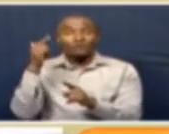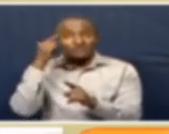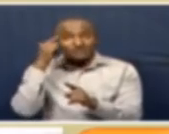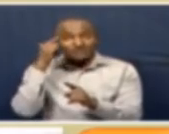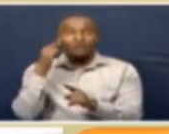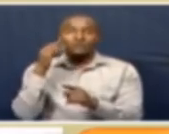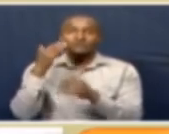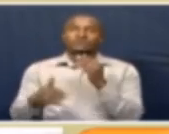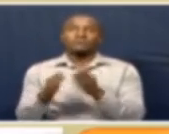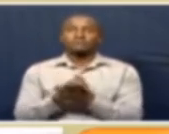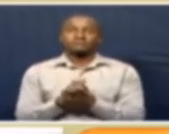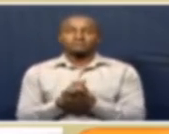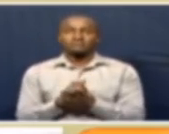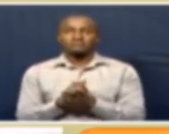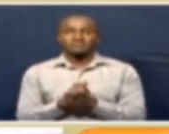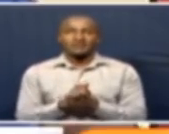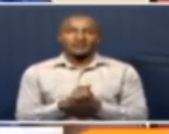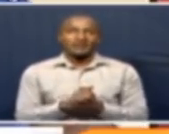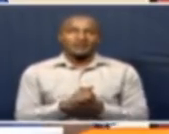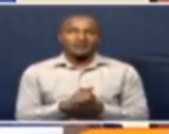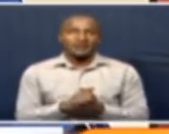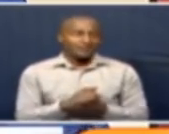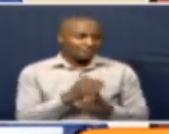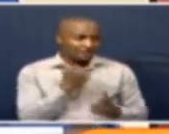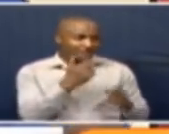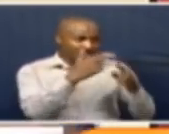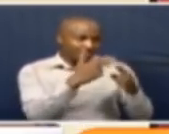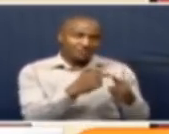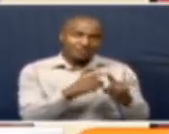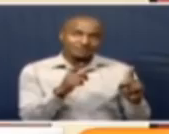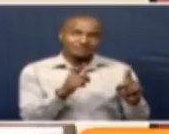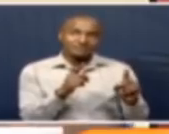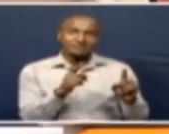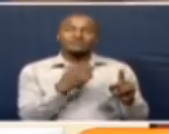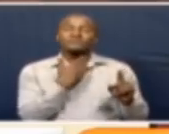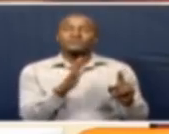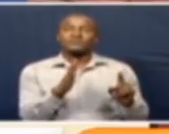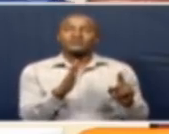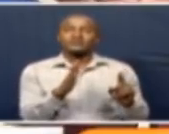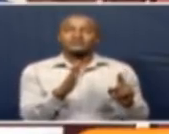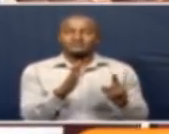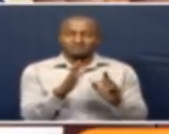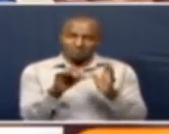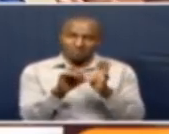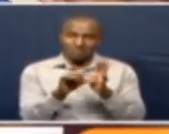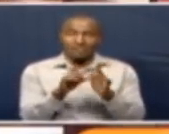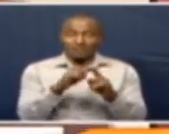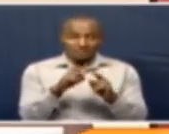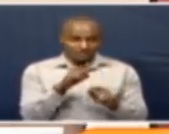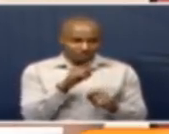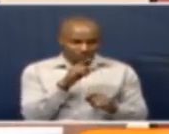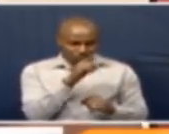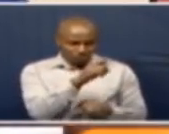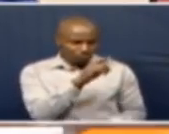will stop. I wish we could name them here, but we don't want a legal suit coming our way. Yeah. For you, Benjamin,